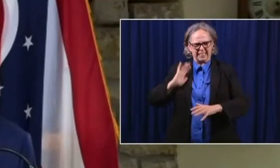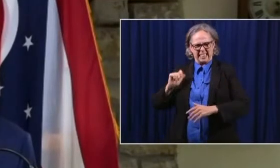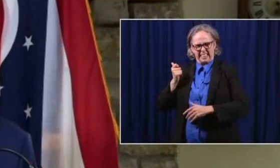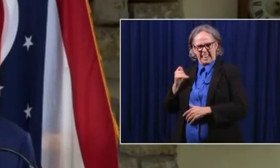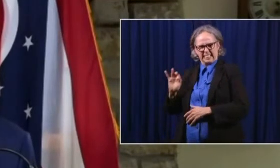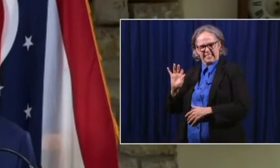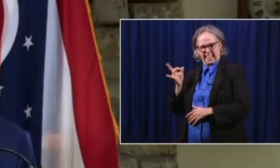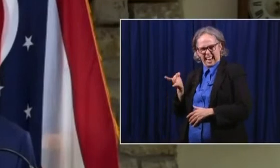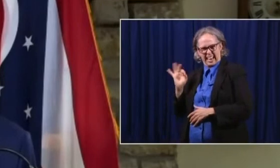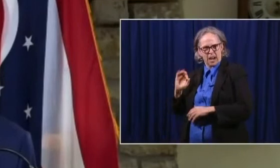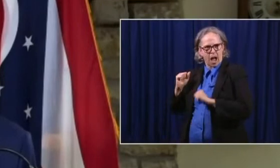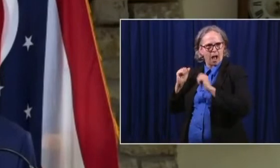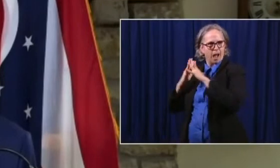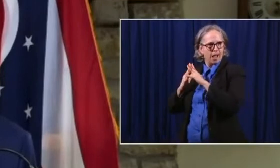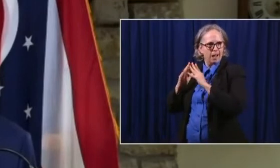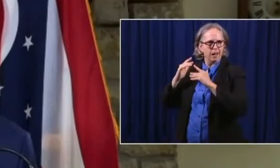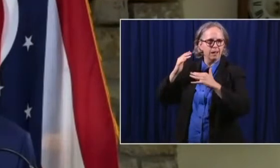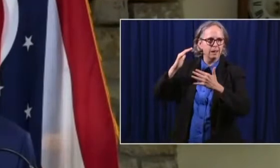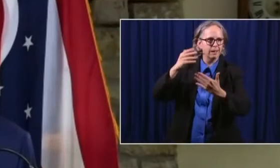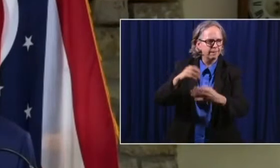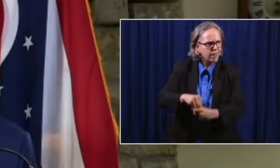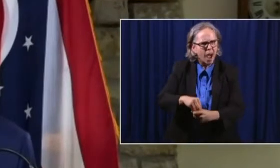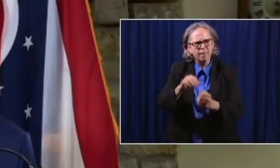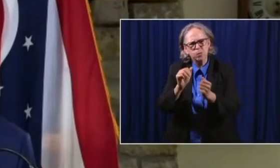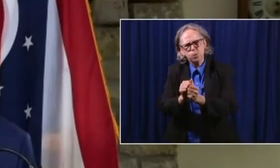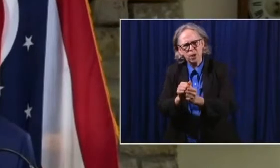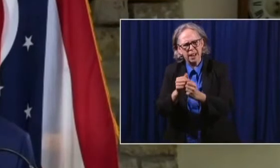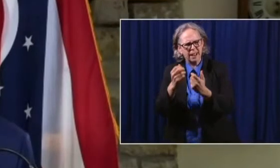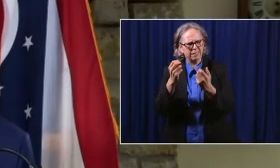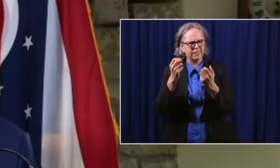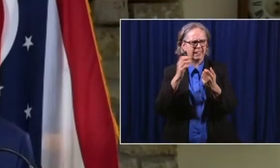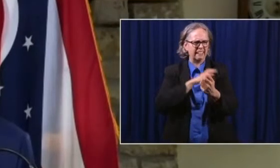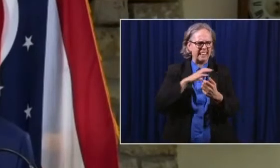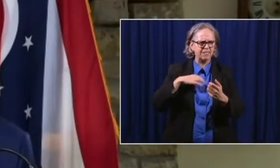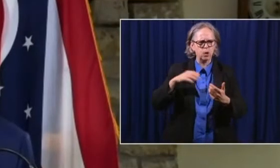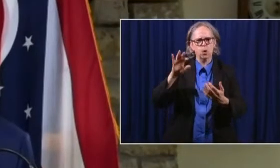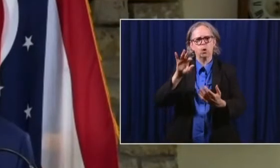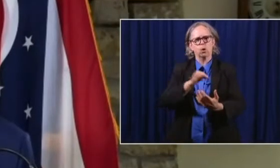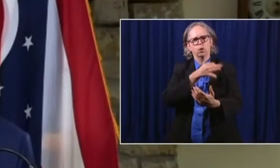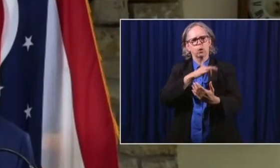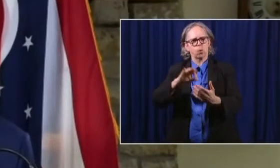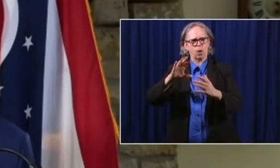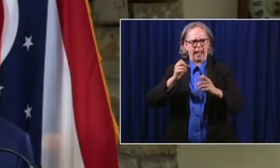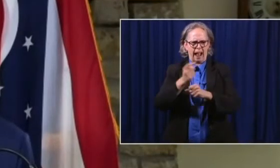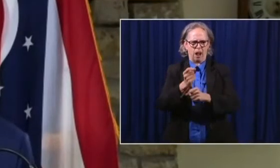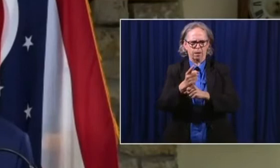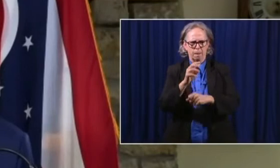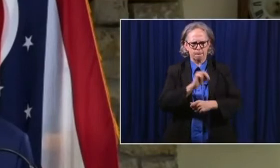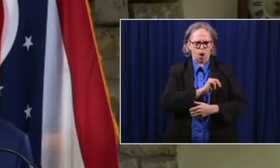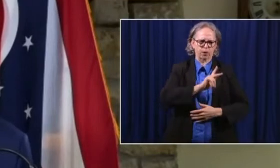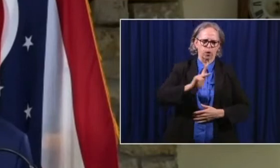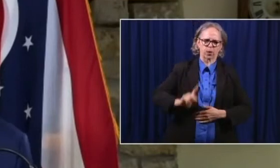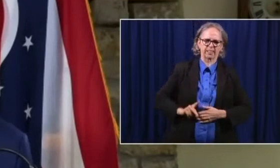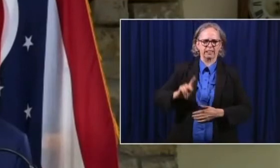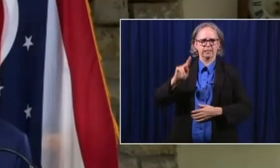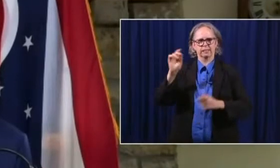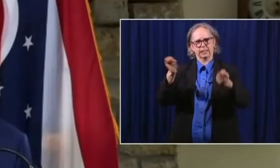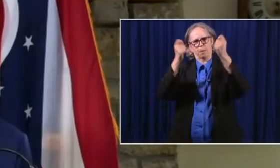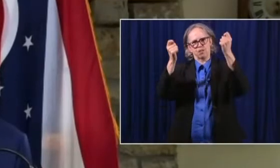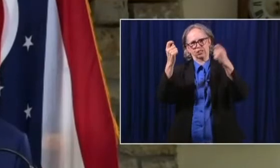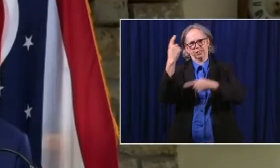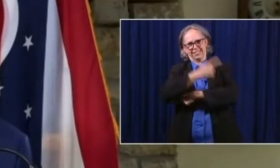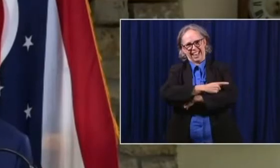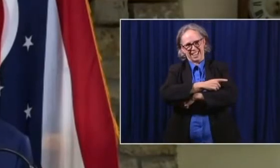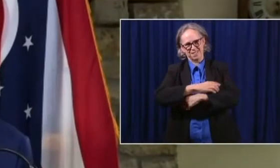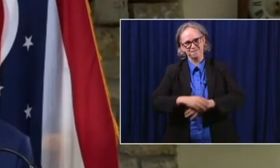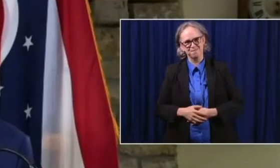Cleveland Orchestra's annual Martin Luther King Celebration Concert. Bringing together singers from across Northeast Ohio, the chorus